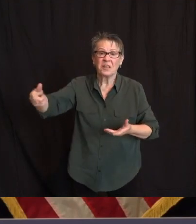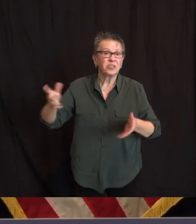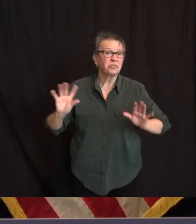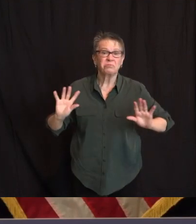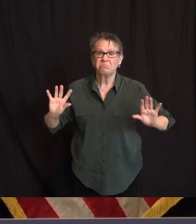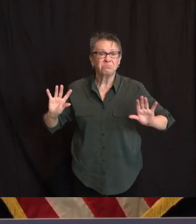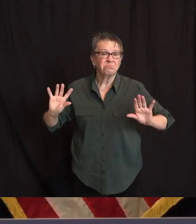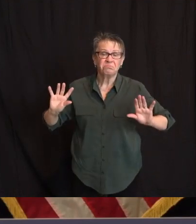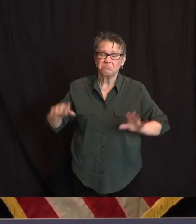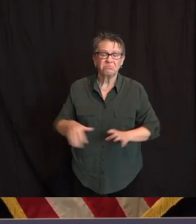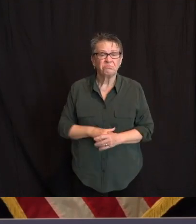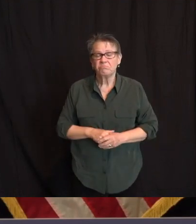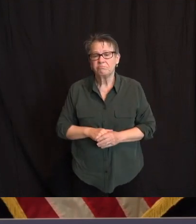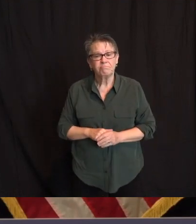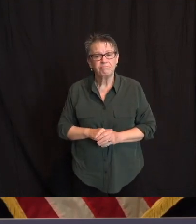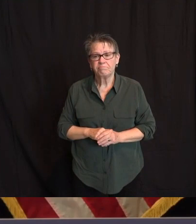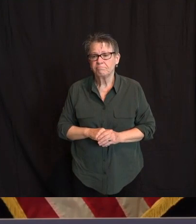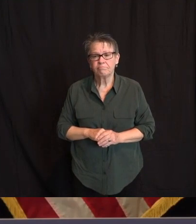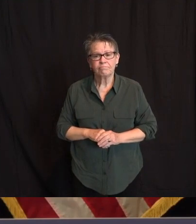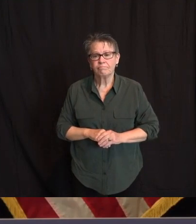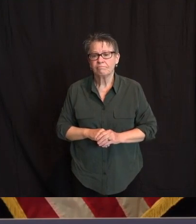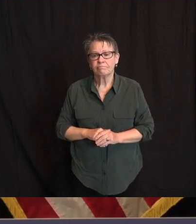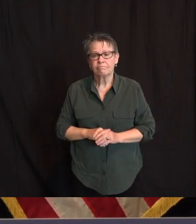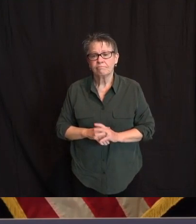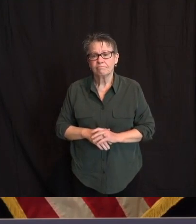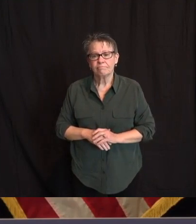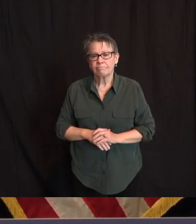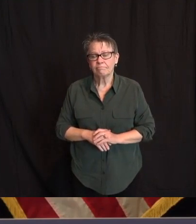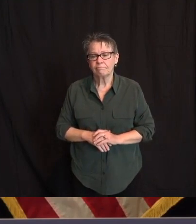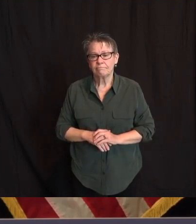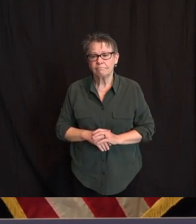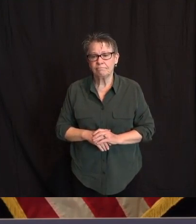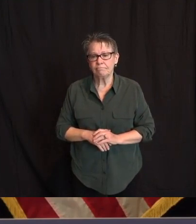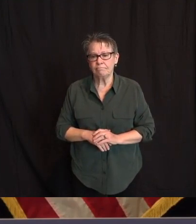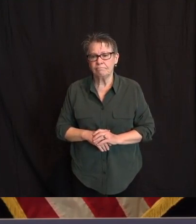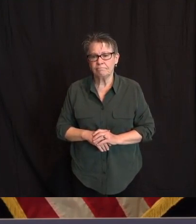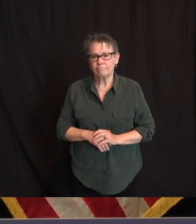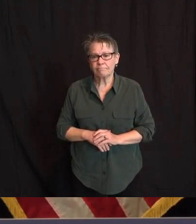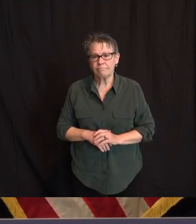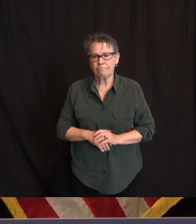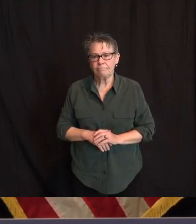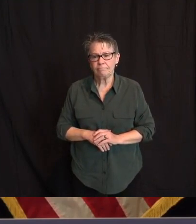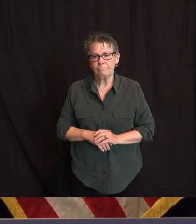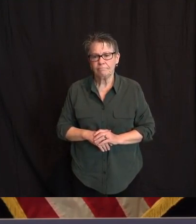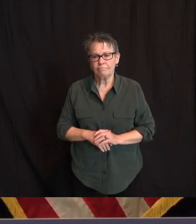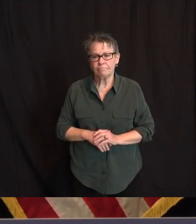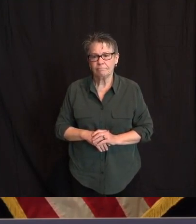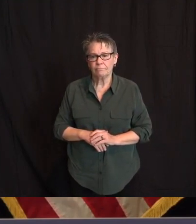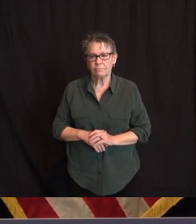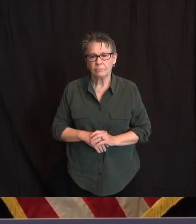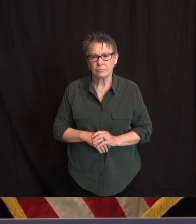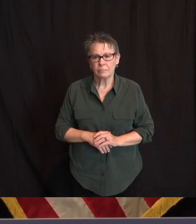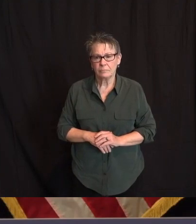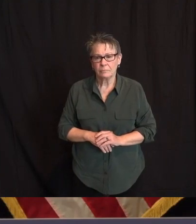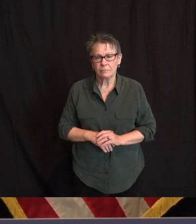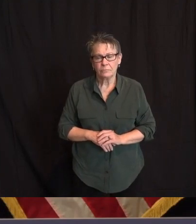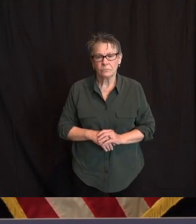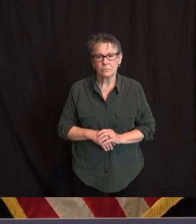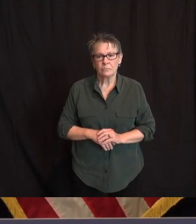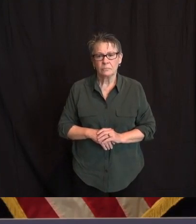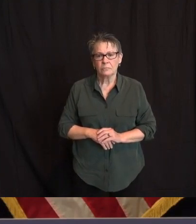that overarch all others, and they're ours. We have to have one state. I can't say enough good things, and I'm not